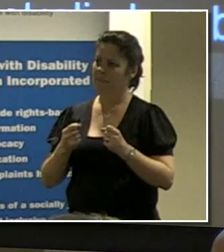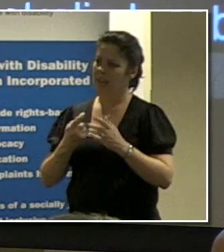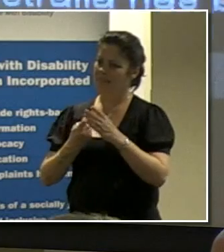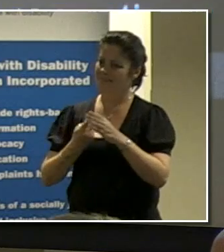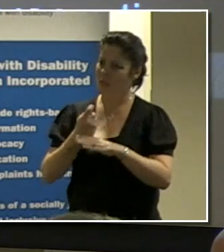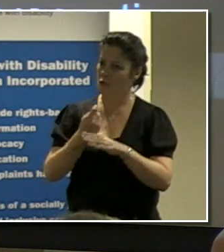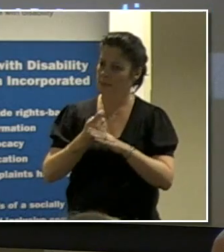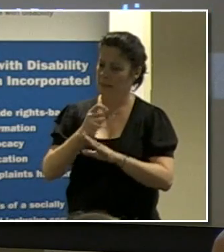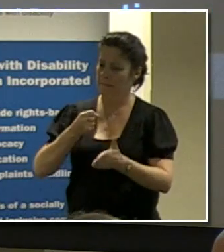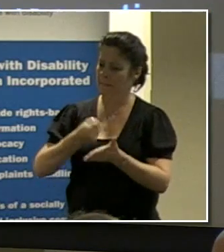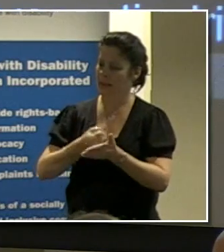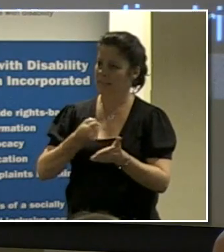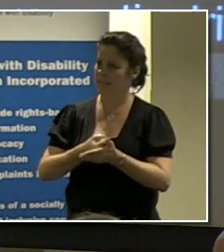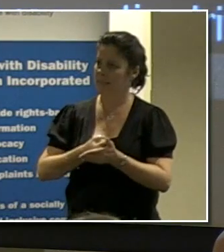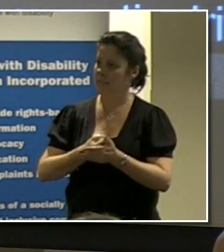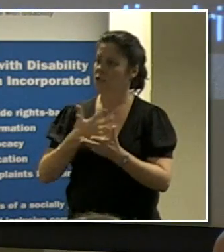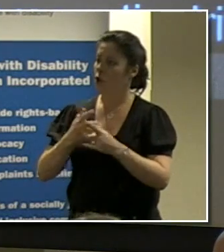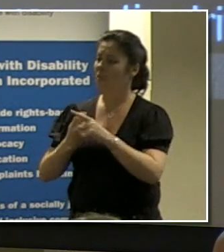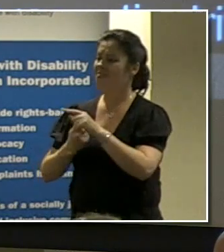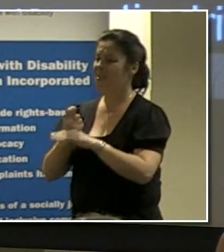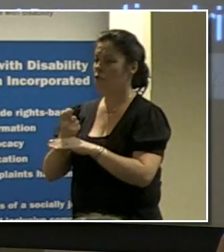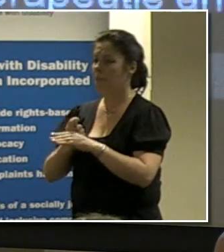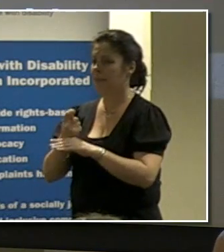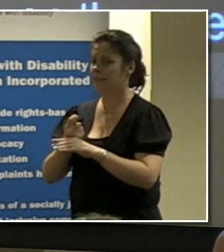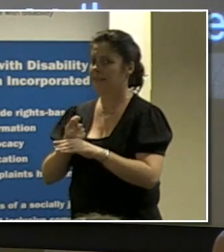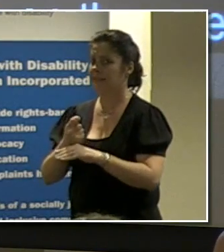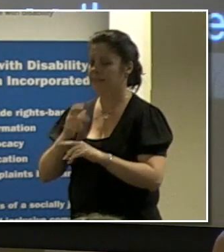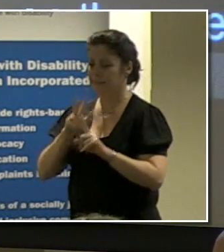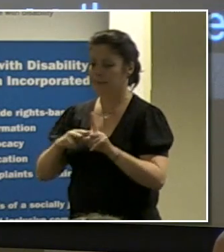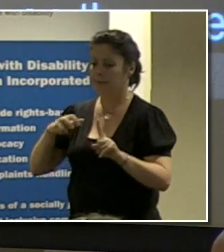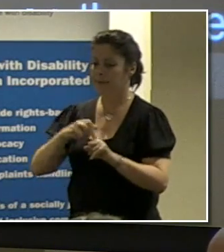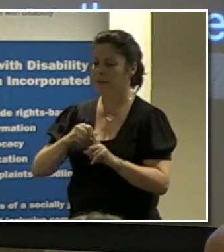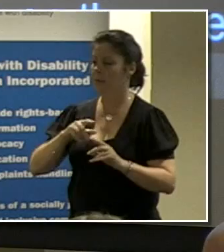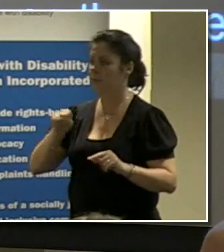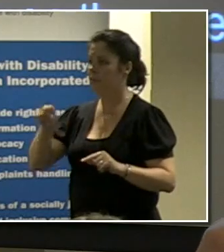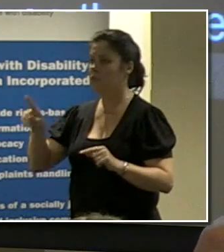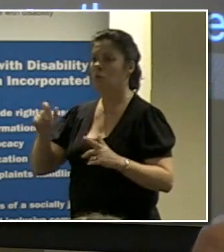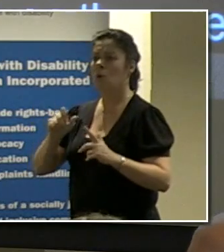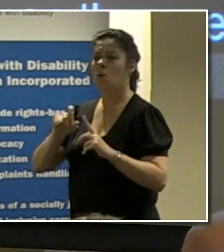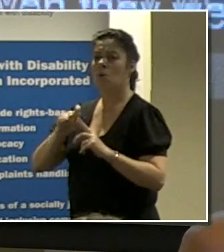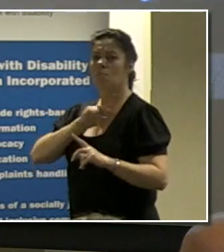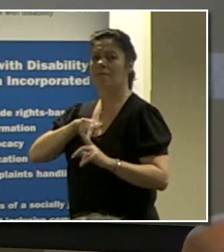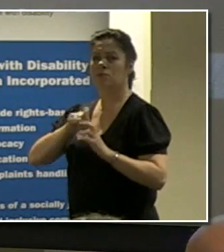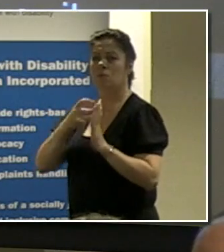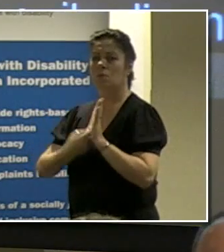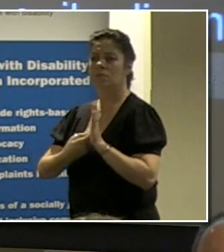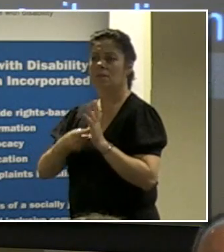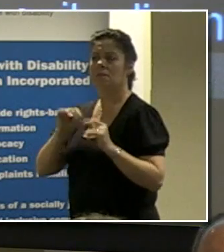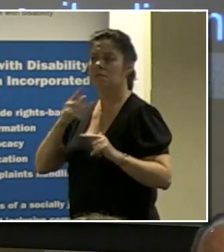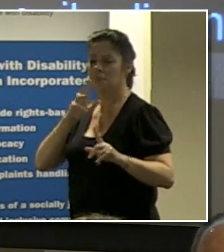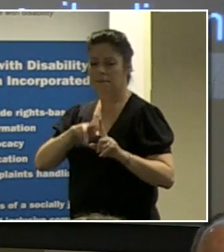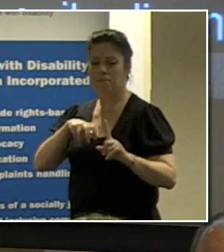been driven very much by therapists. It's quite diagnostic based and it's getting children into